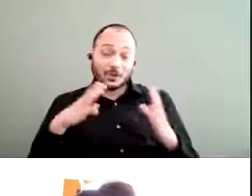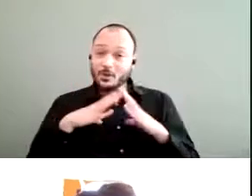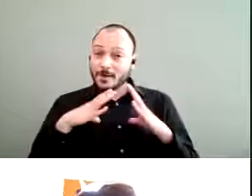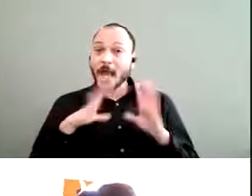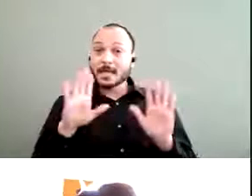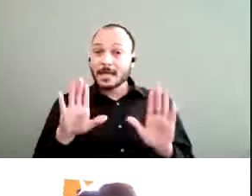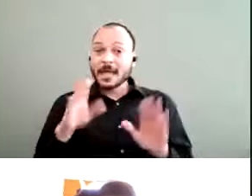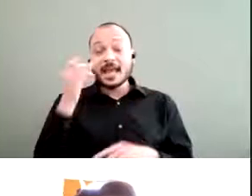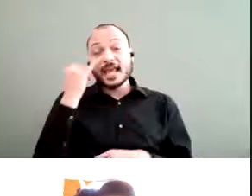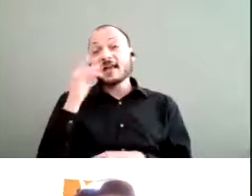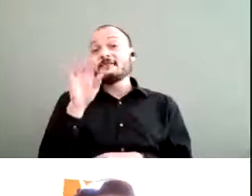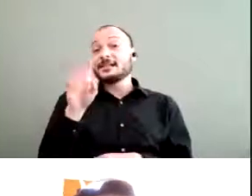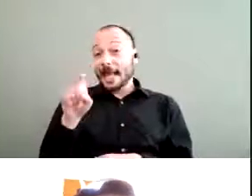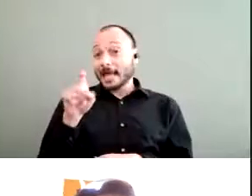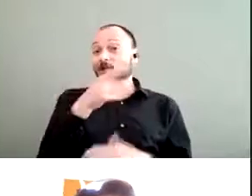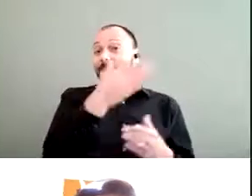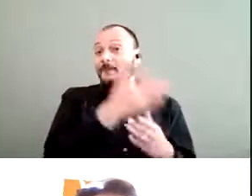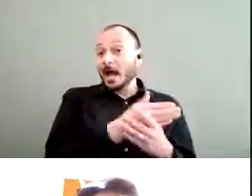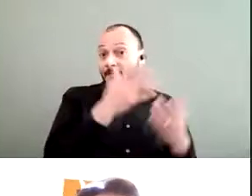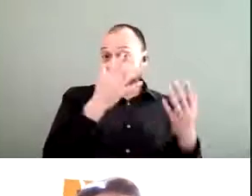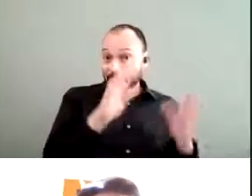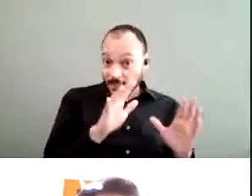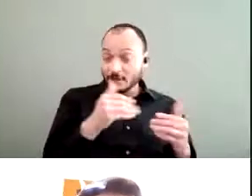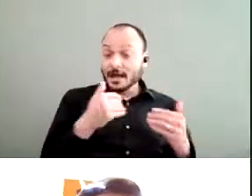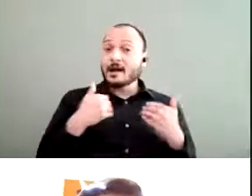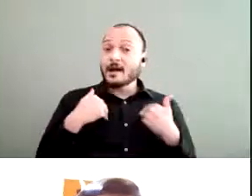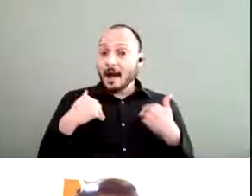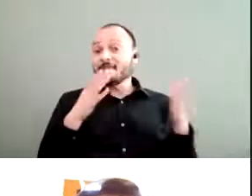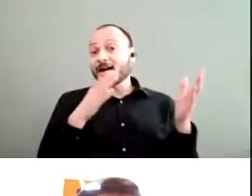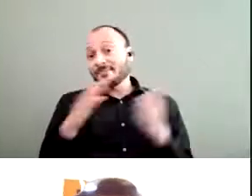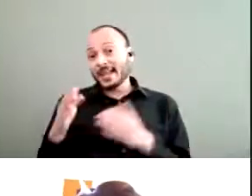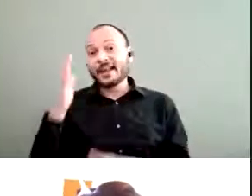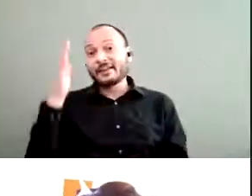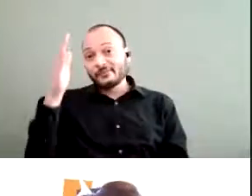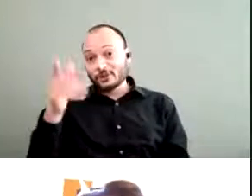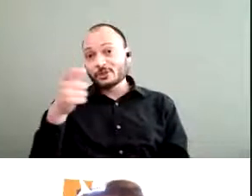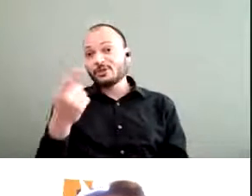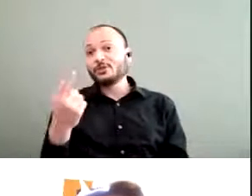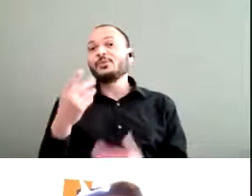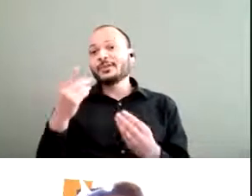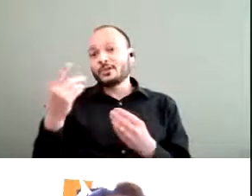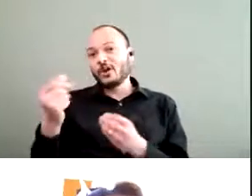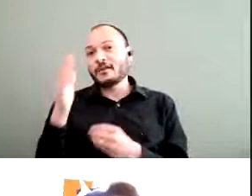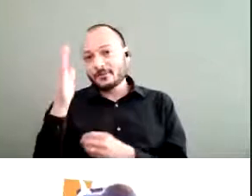those returns are filed and you have like a plan going forward that you're going to resolve them. So